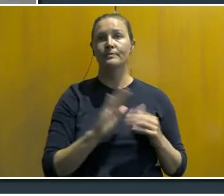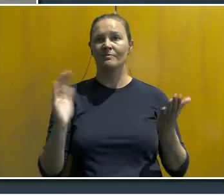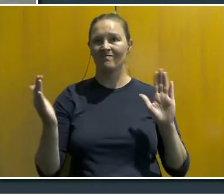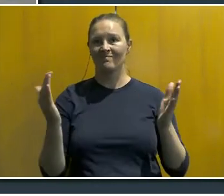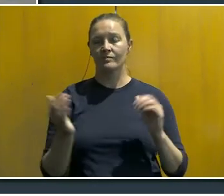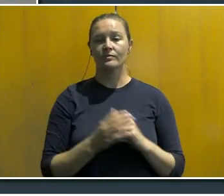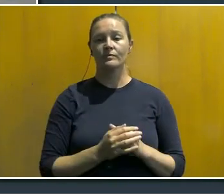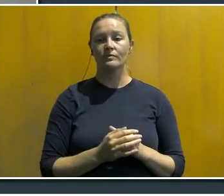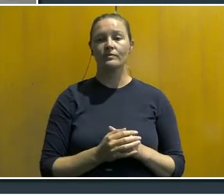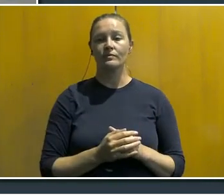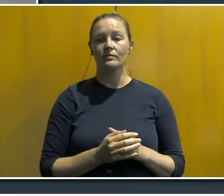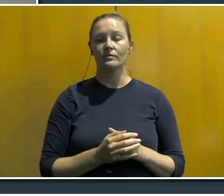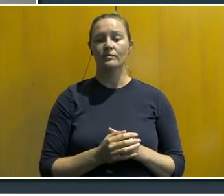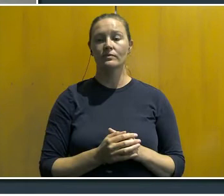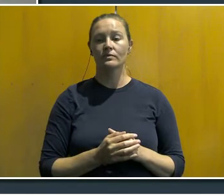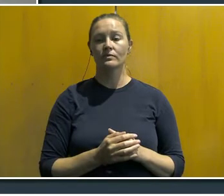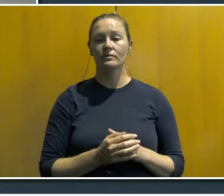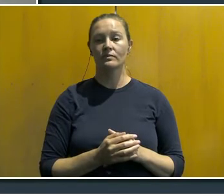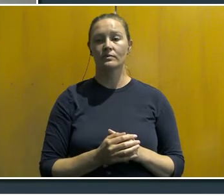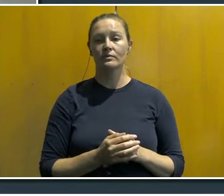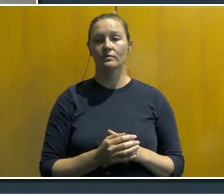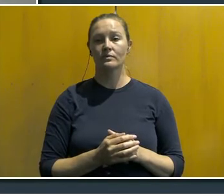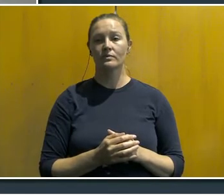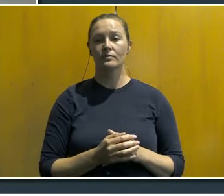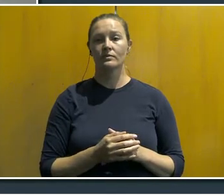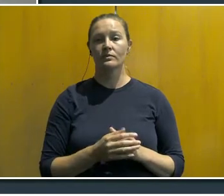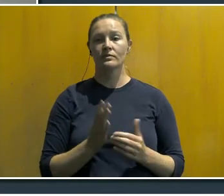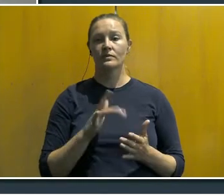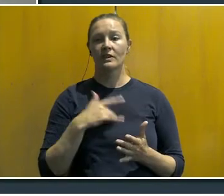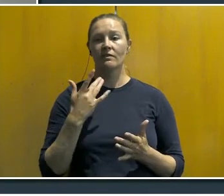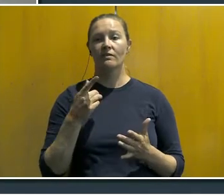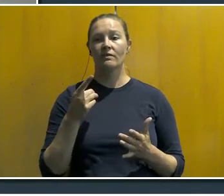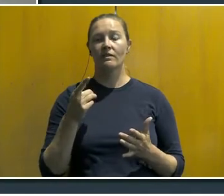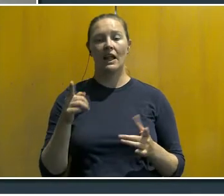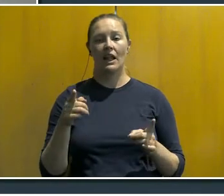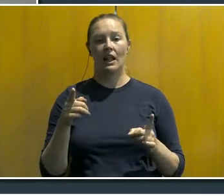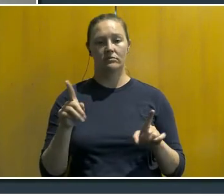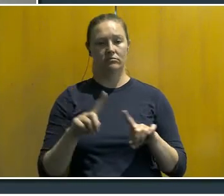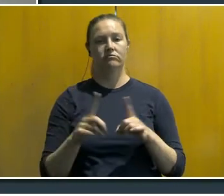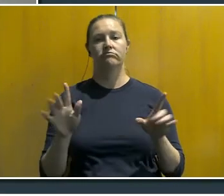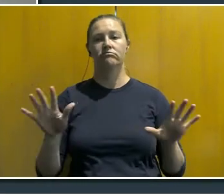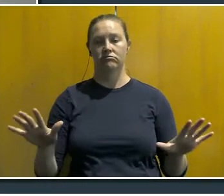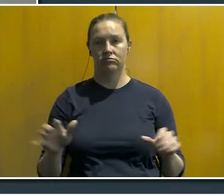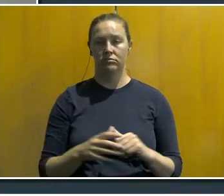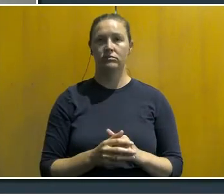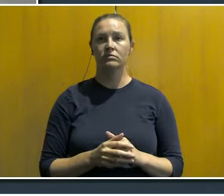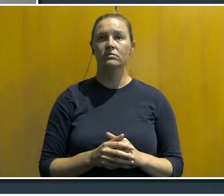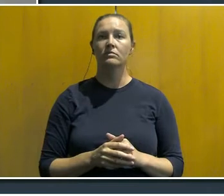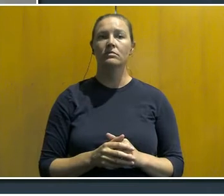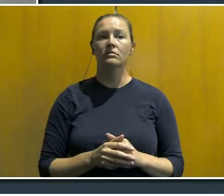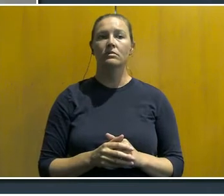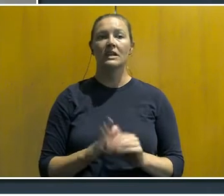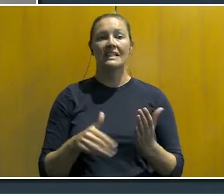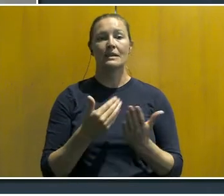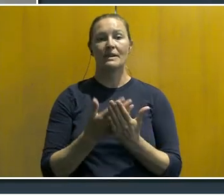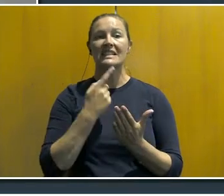divide between residential and rural residential values no longer exists or is closing. In our submission, we make the point that the timing